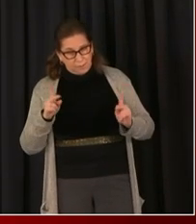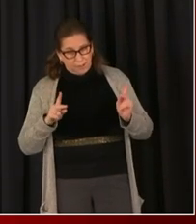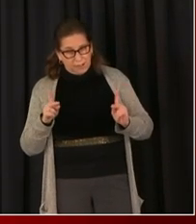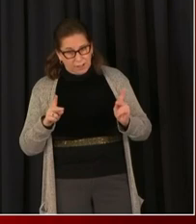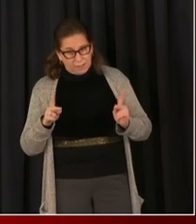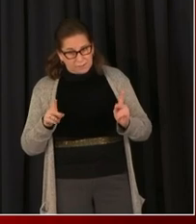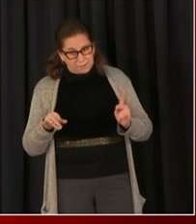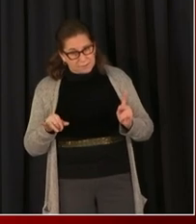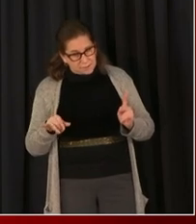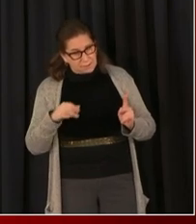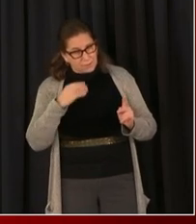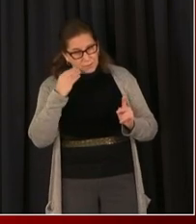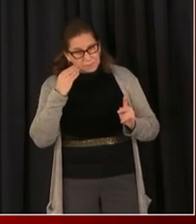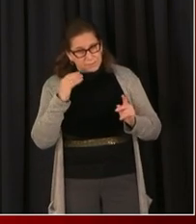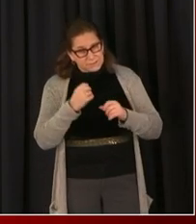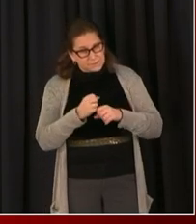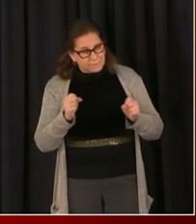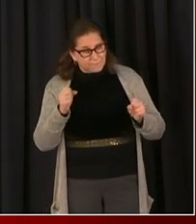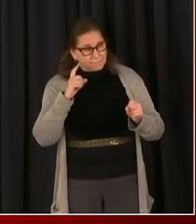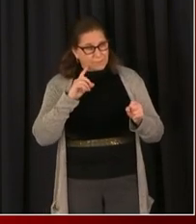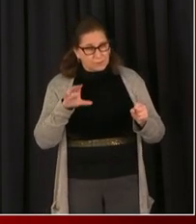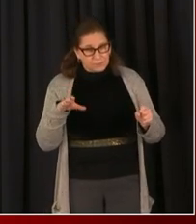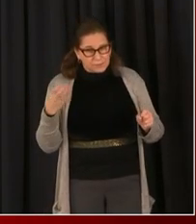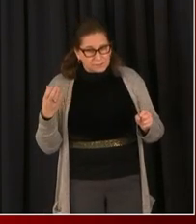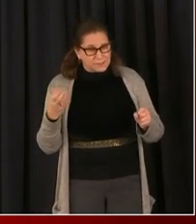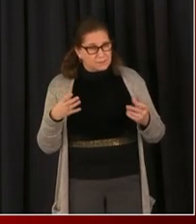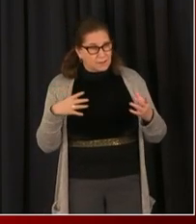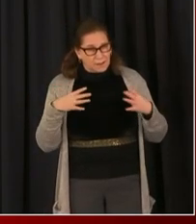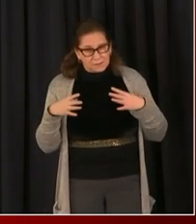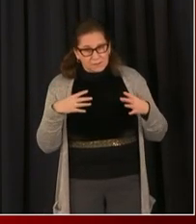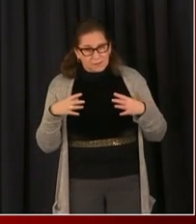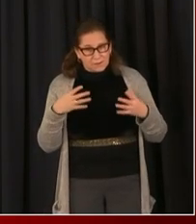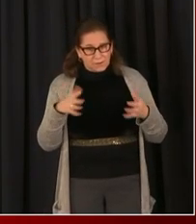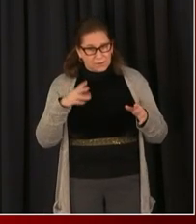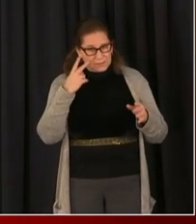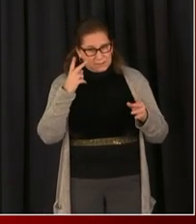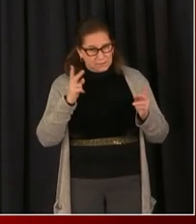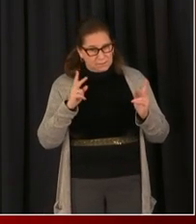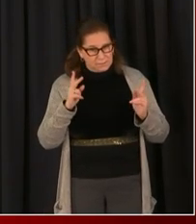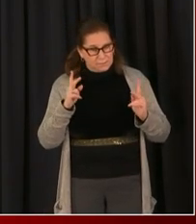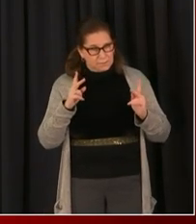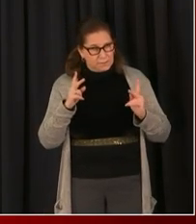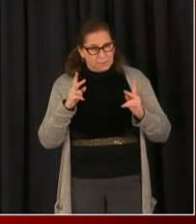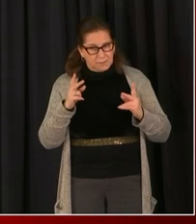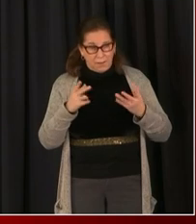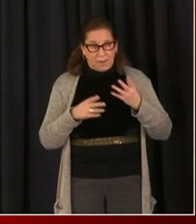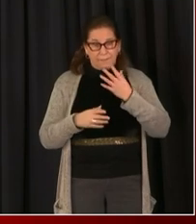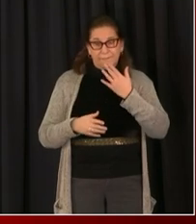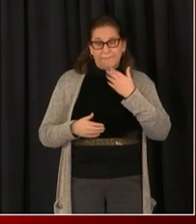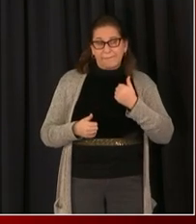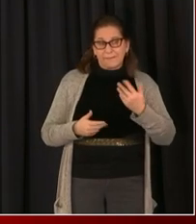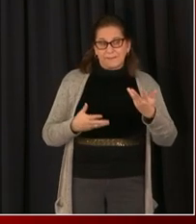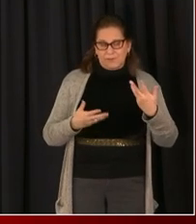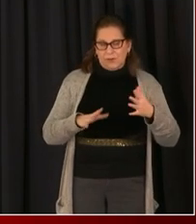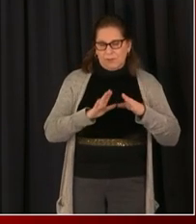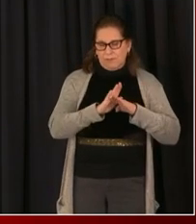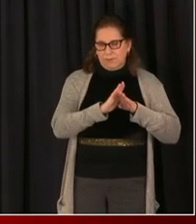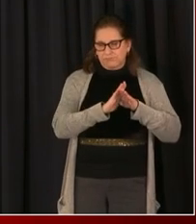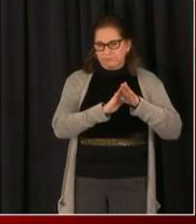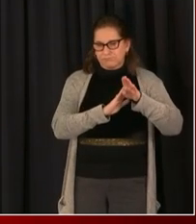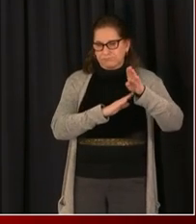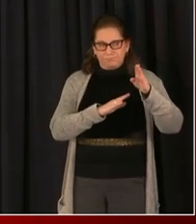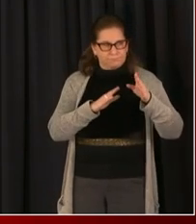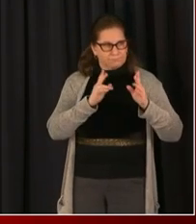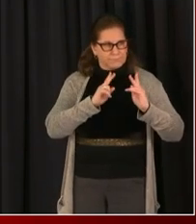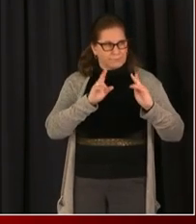of raising in cases? Is there anything more specific for the upcoming holidays? I think that our winter holiday guidance is